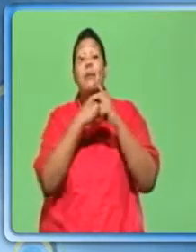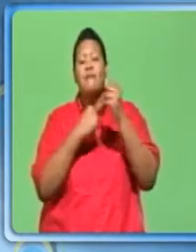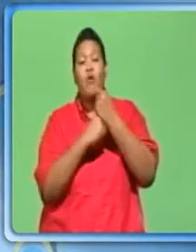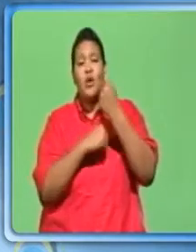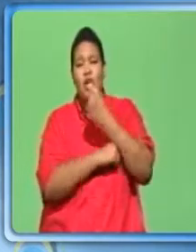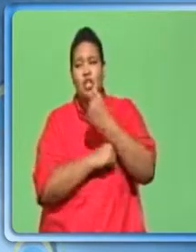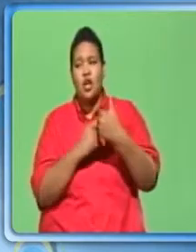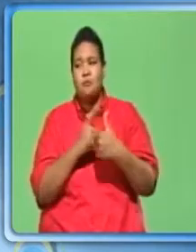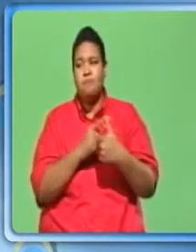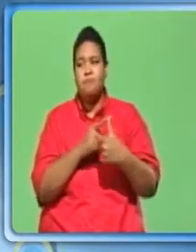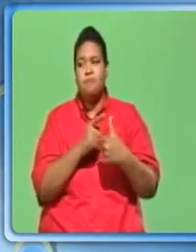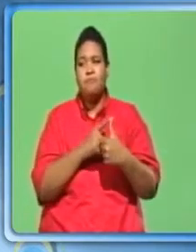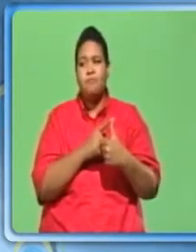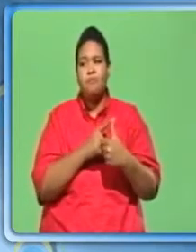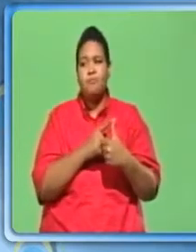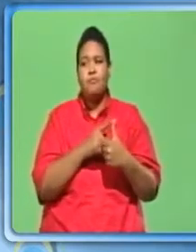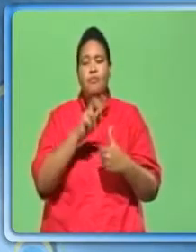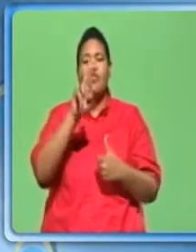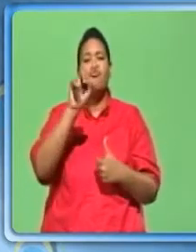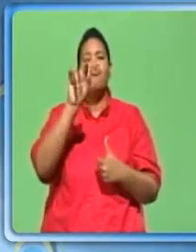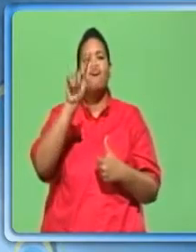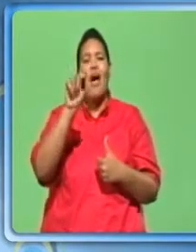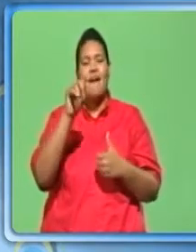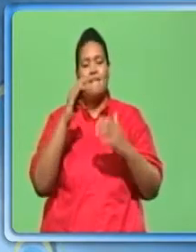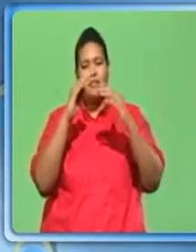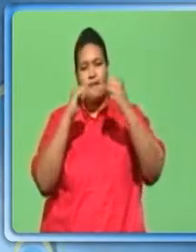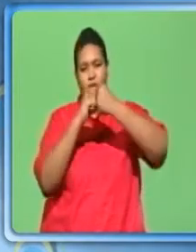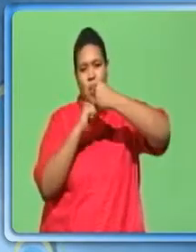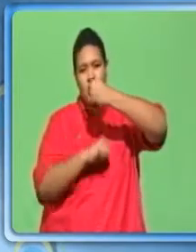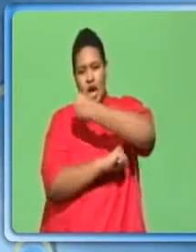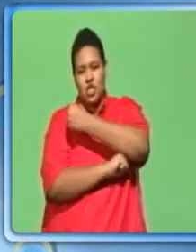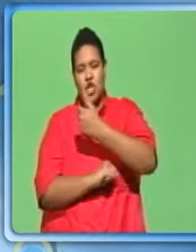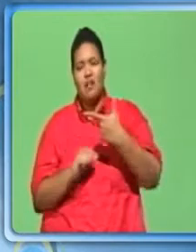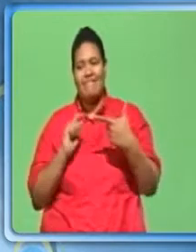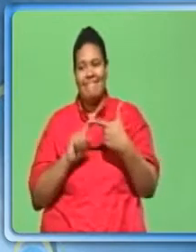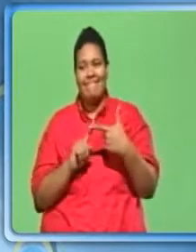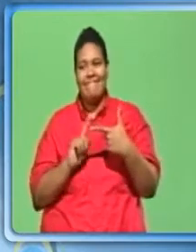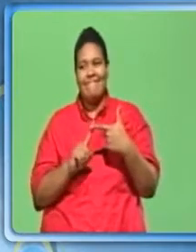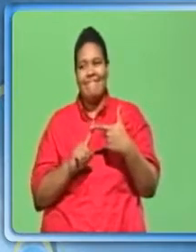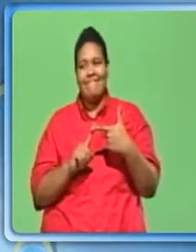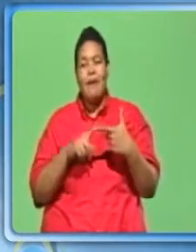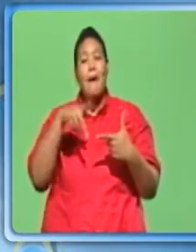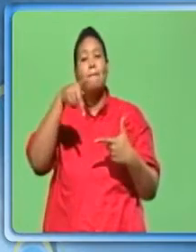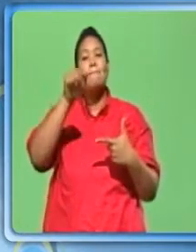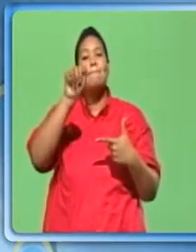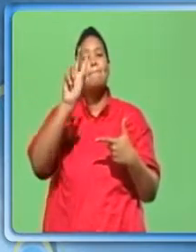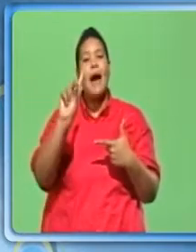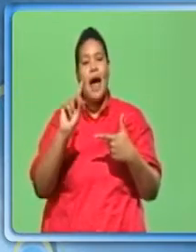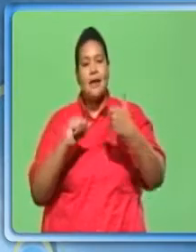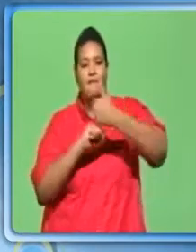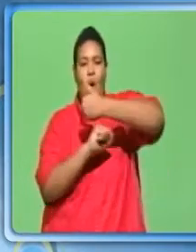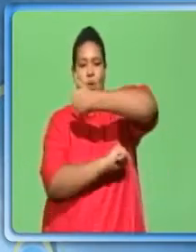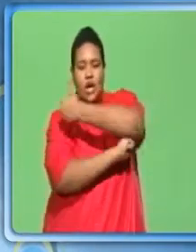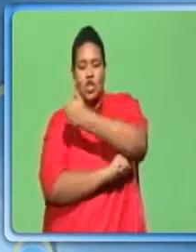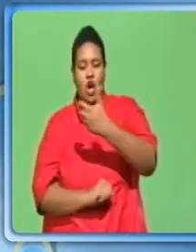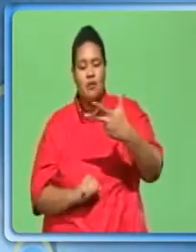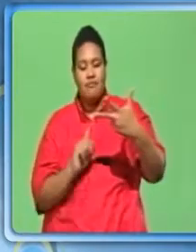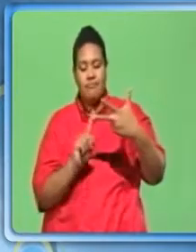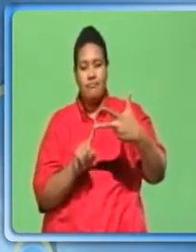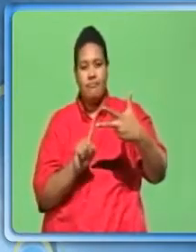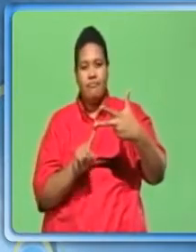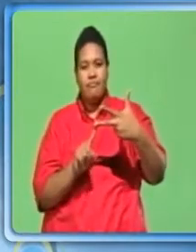are 1. Raft foundation. 2. Pad foundation.